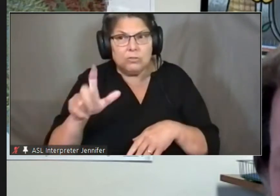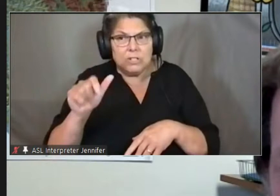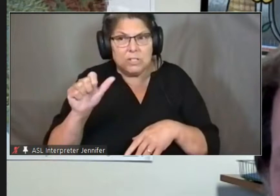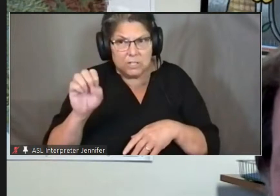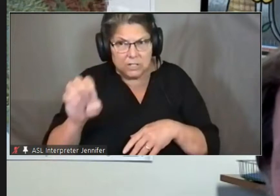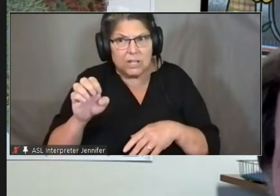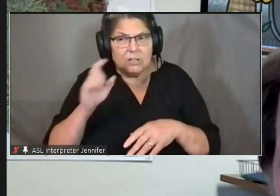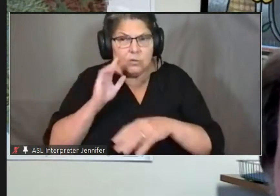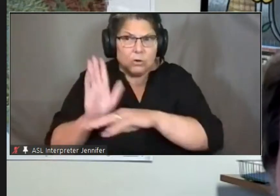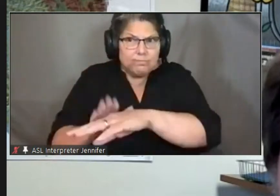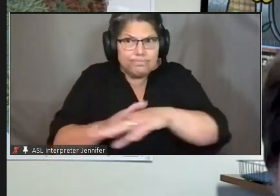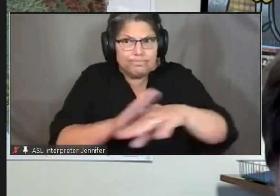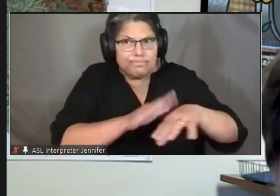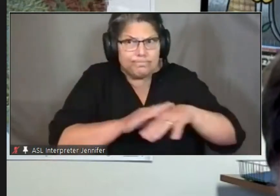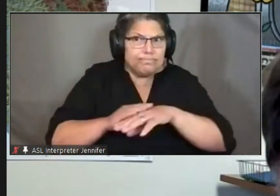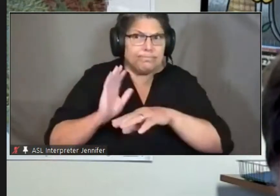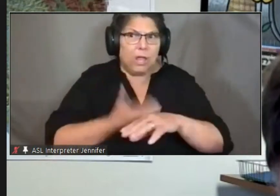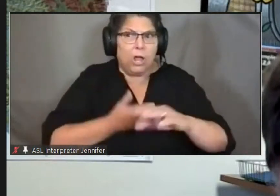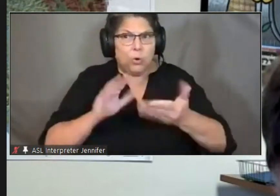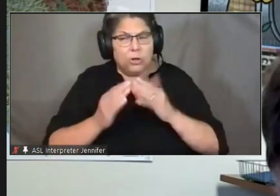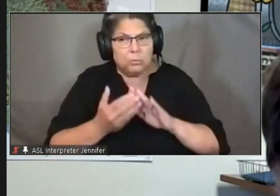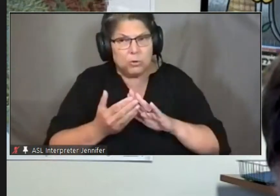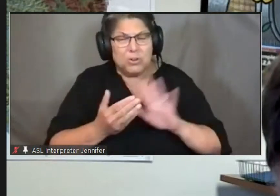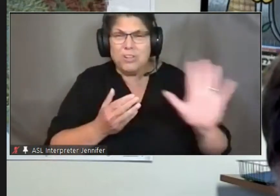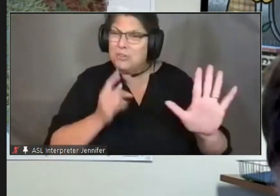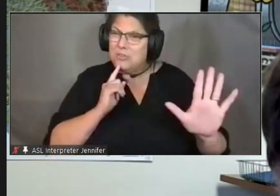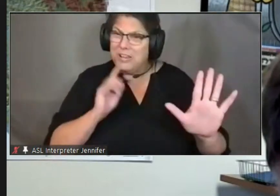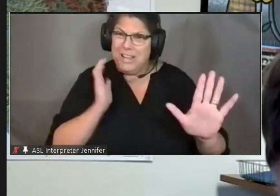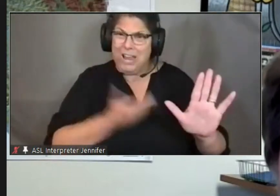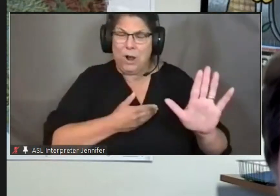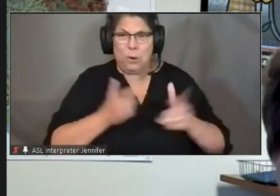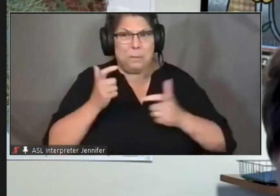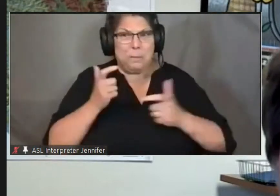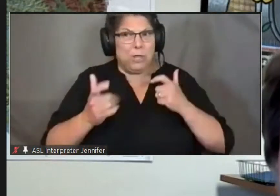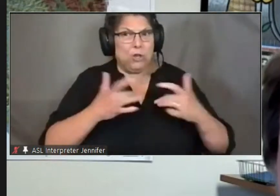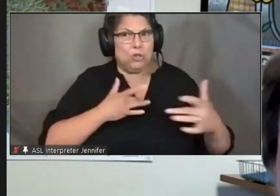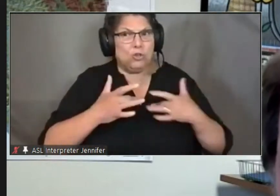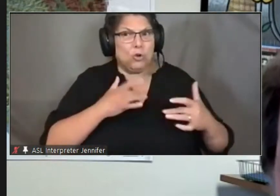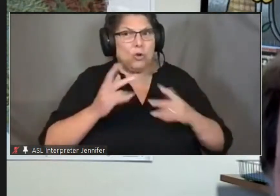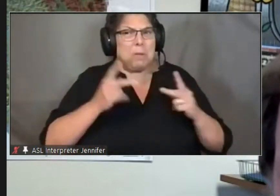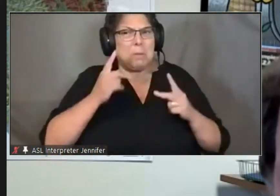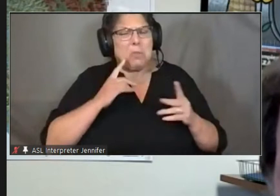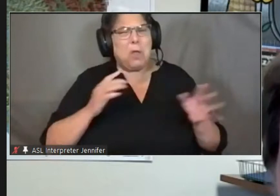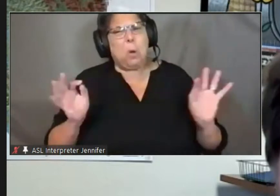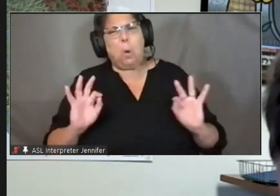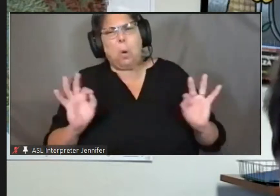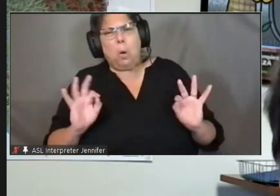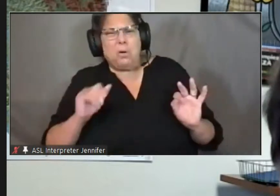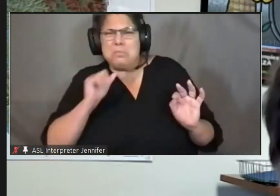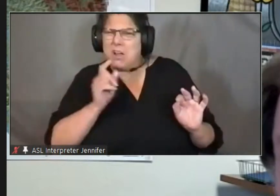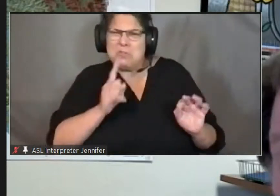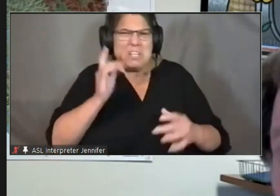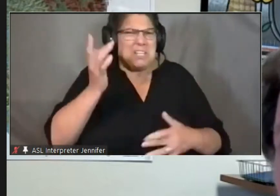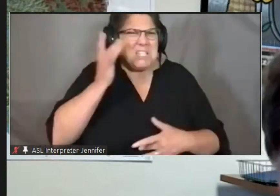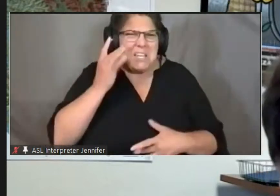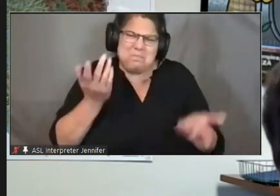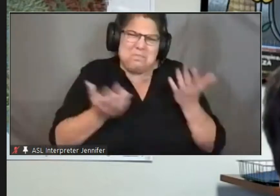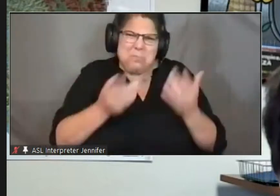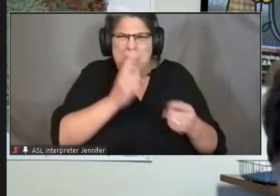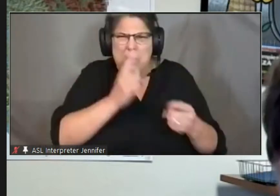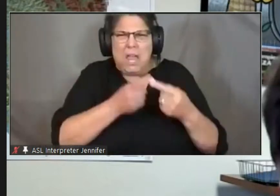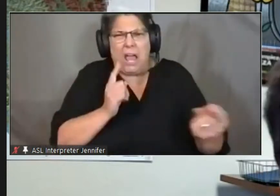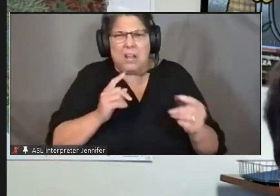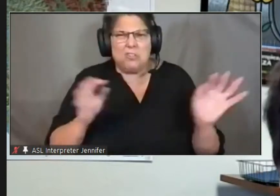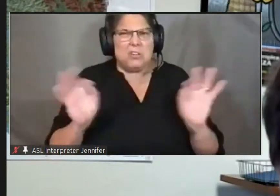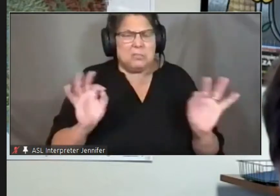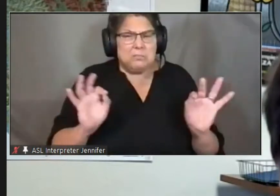a concern is for mildly symptomatic people. They think they have their allergies or something very mild, which in another